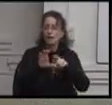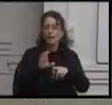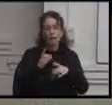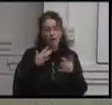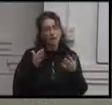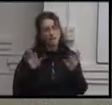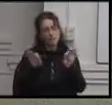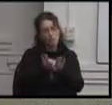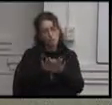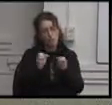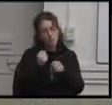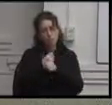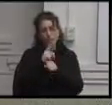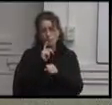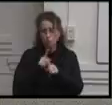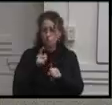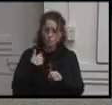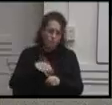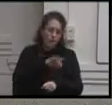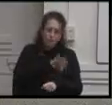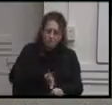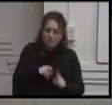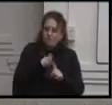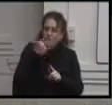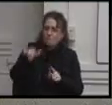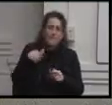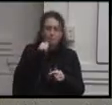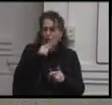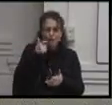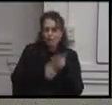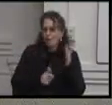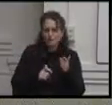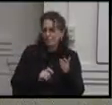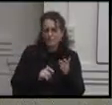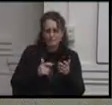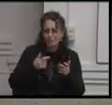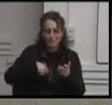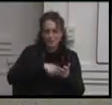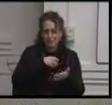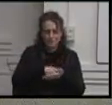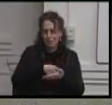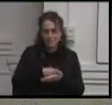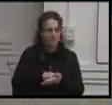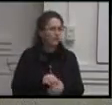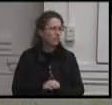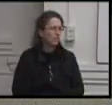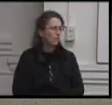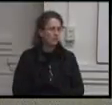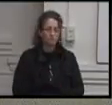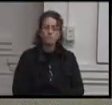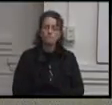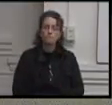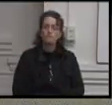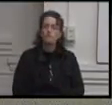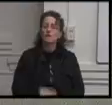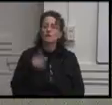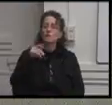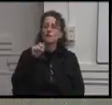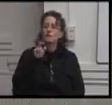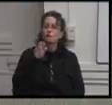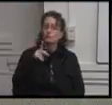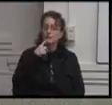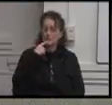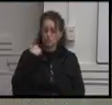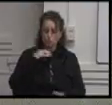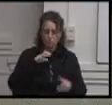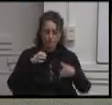people who are charging their cars up at our charging station. After we installed those units, whatever it